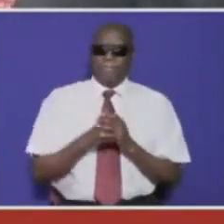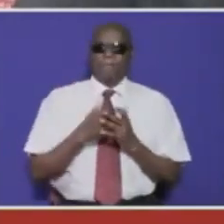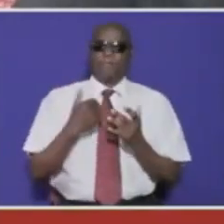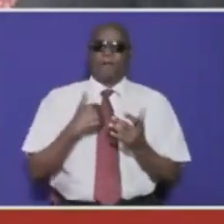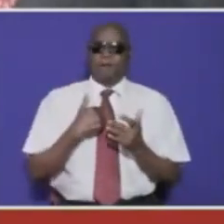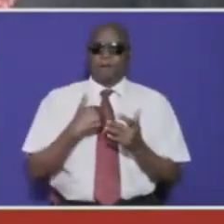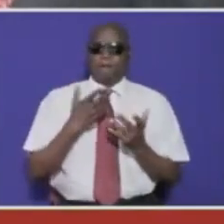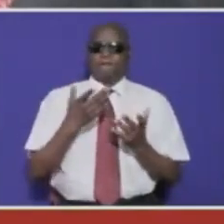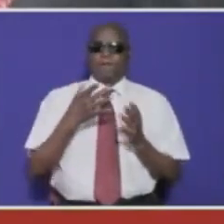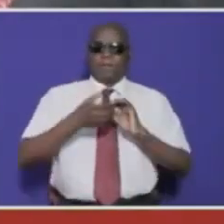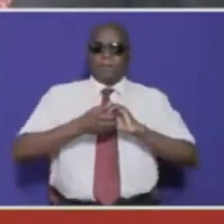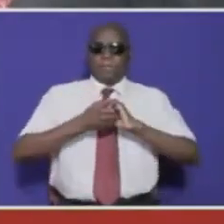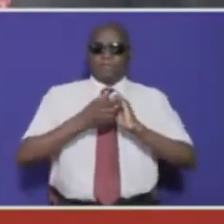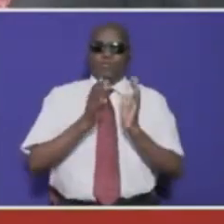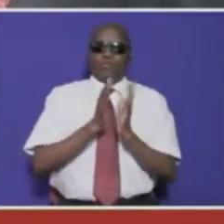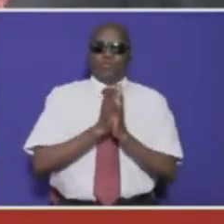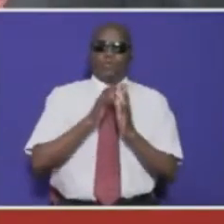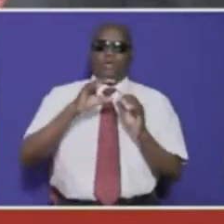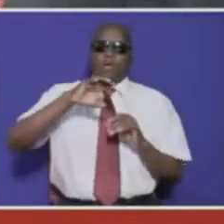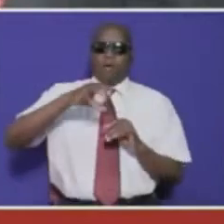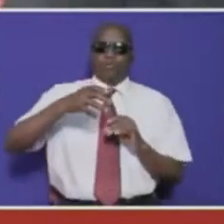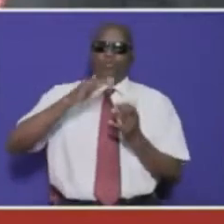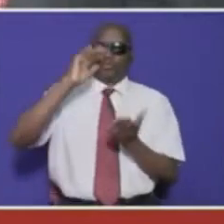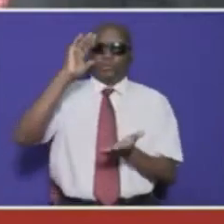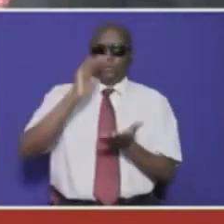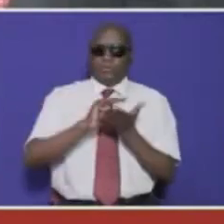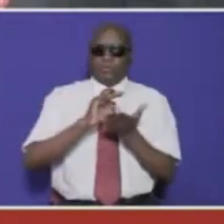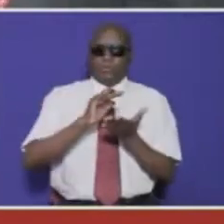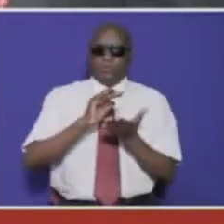partnering together with the county and MOWASCO to reduce